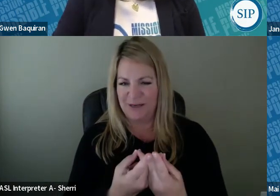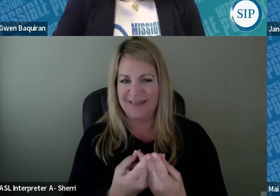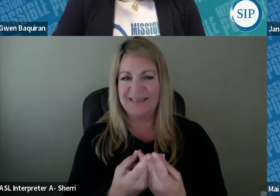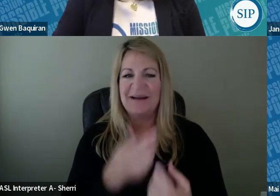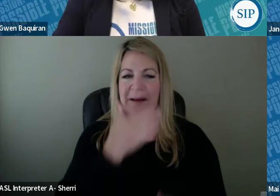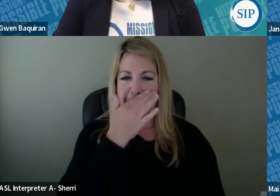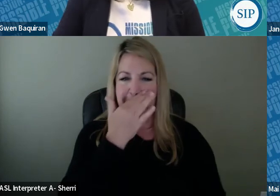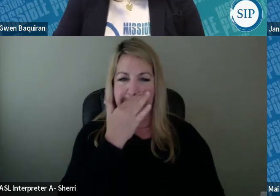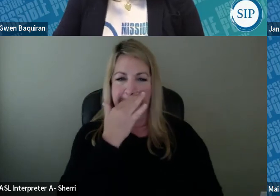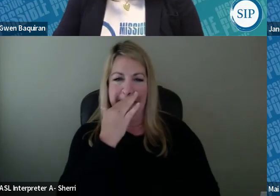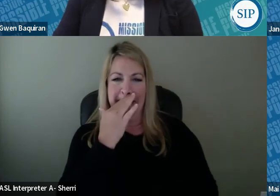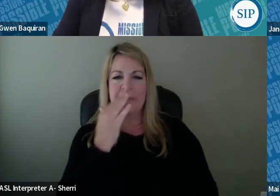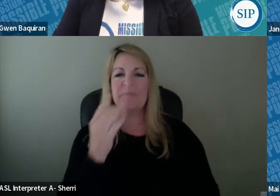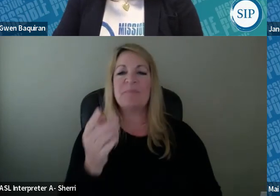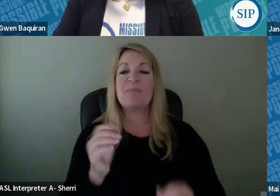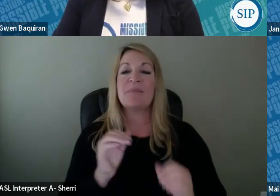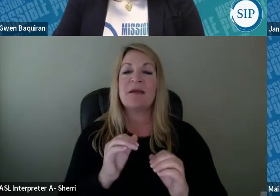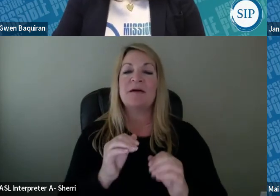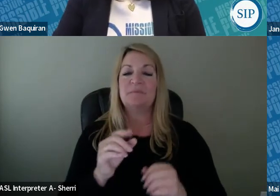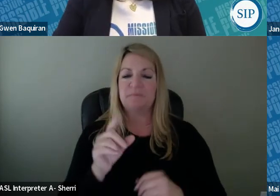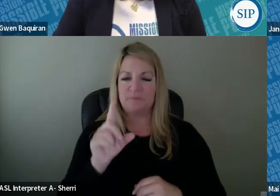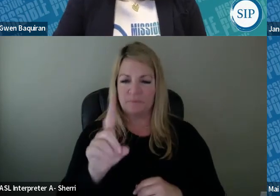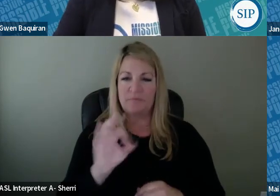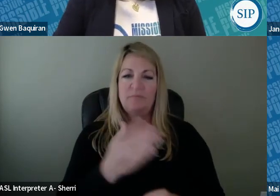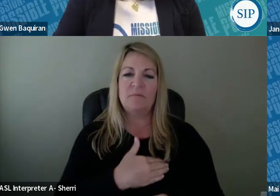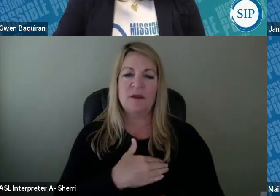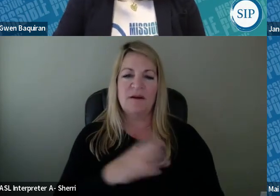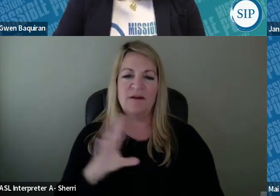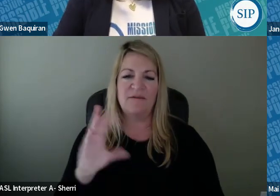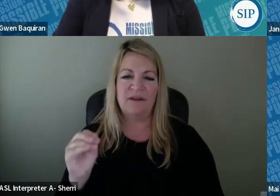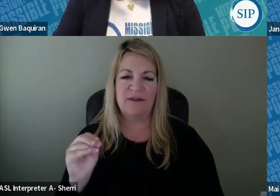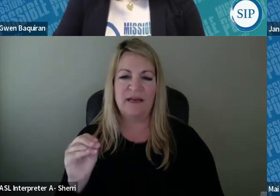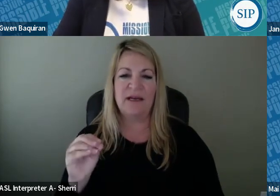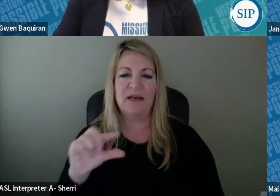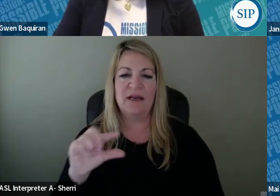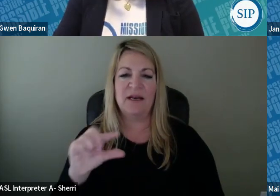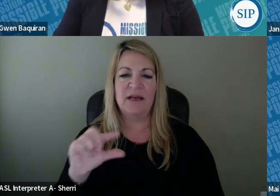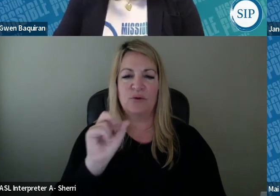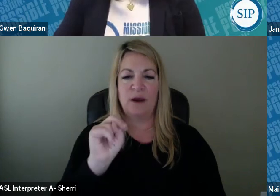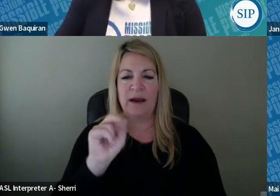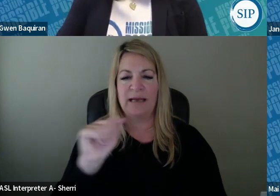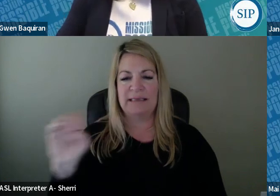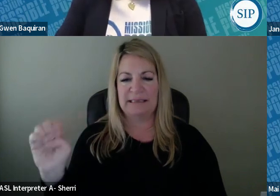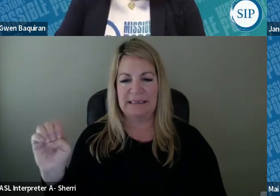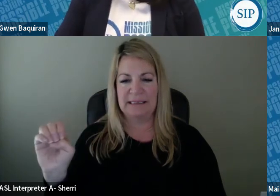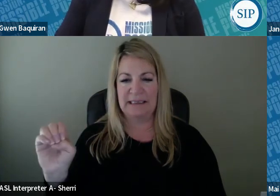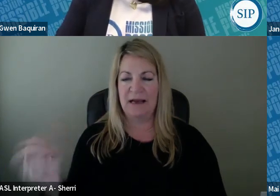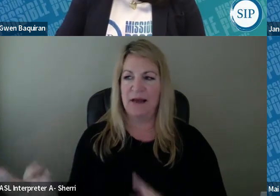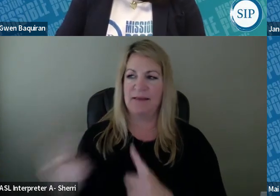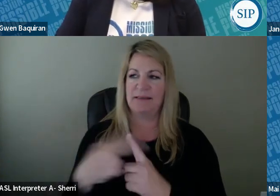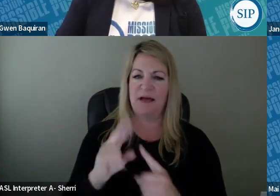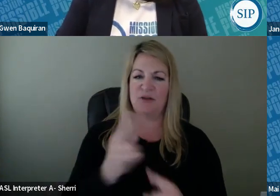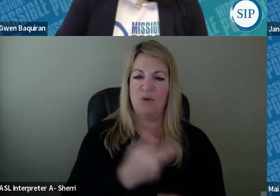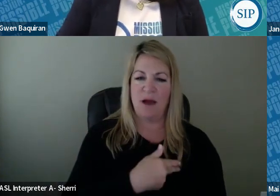And Hollister is one of our 50 grantees. Grantees are assigned to us by